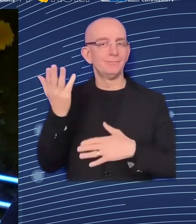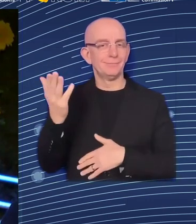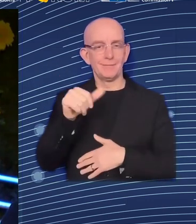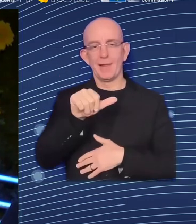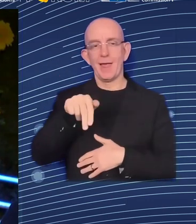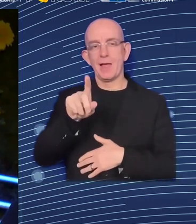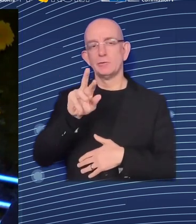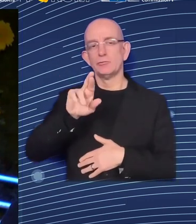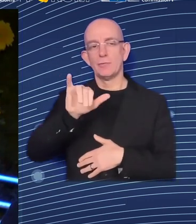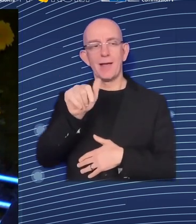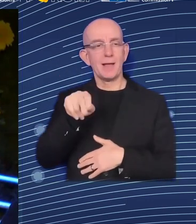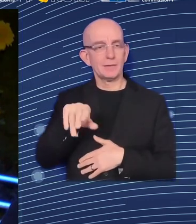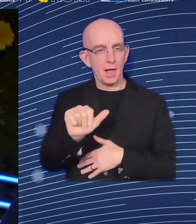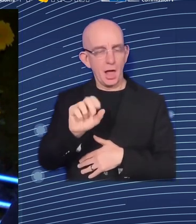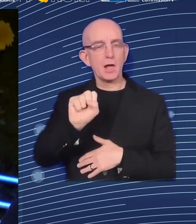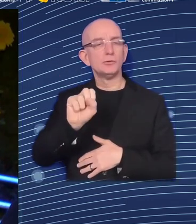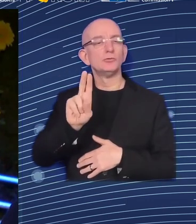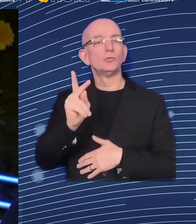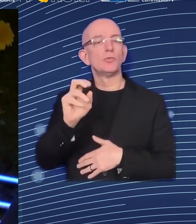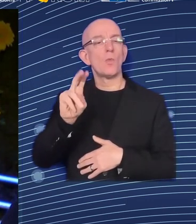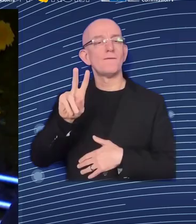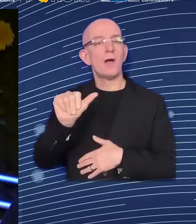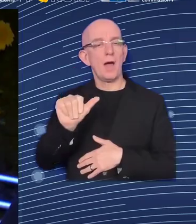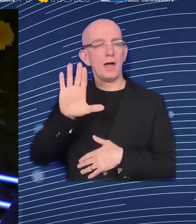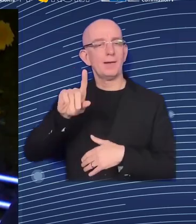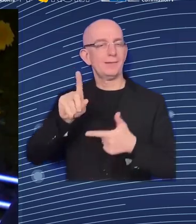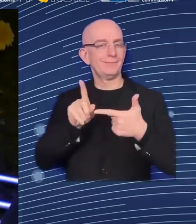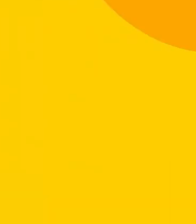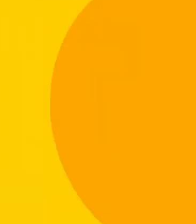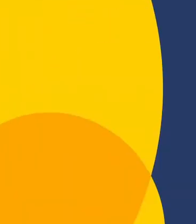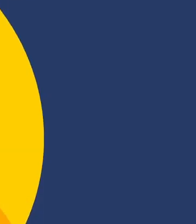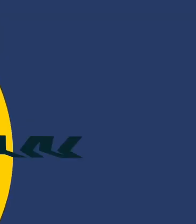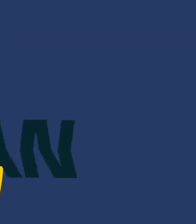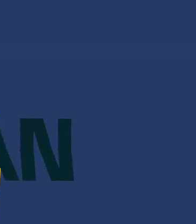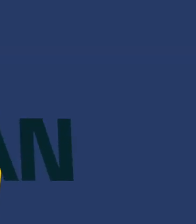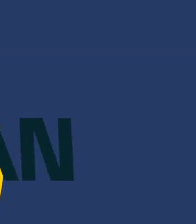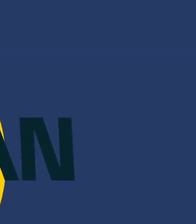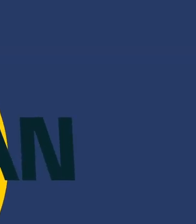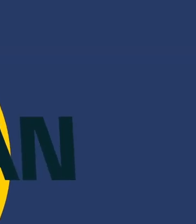all for this very interesting discussion. Thanks. Thank you. Thank you.